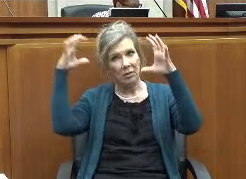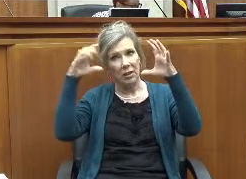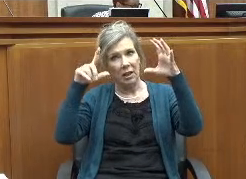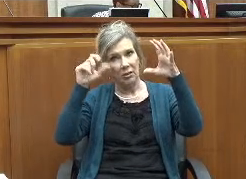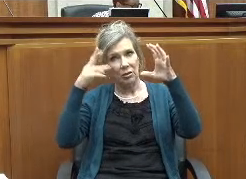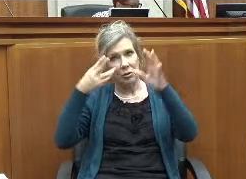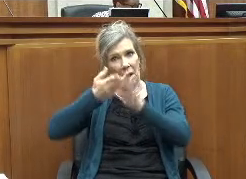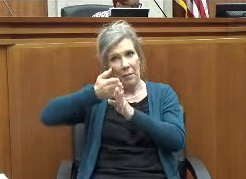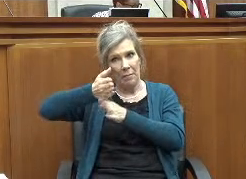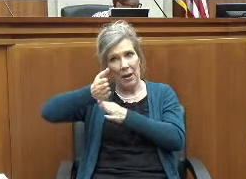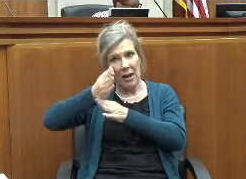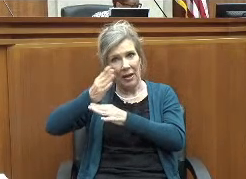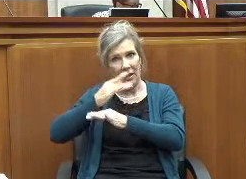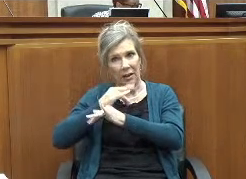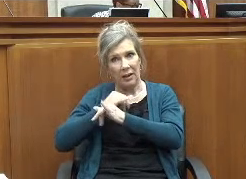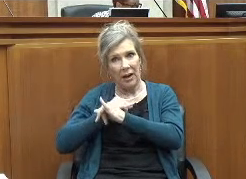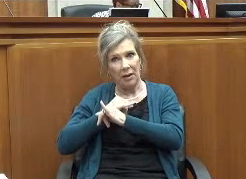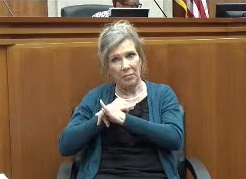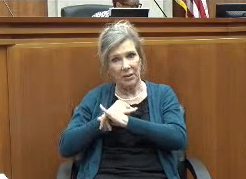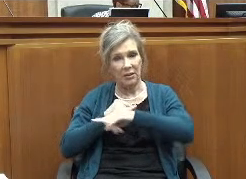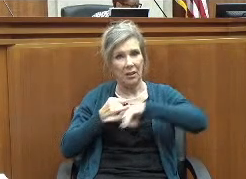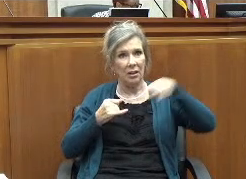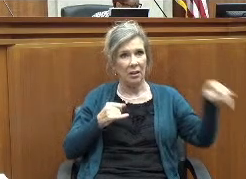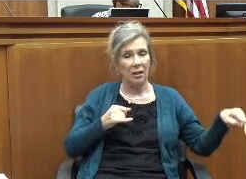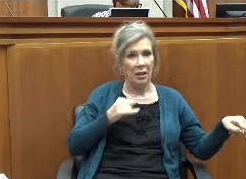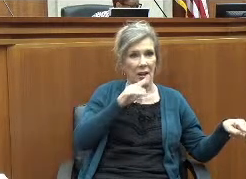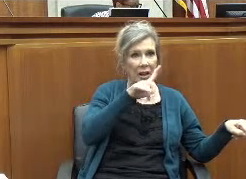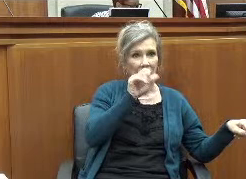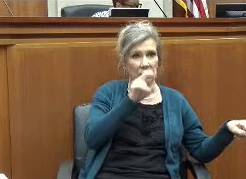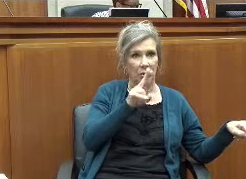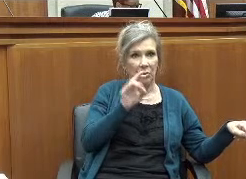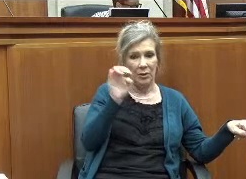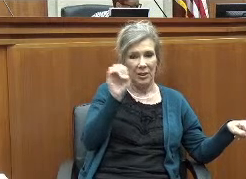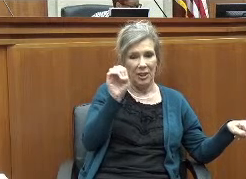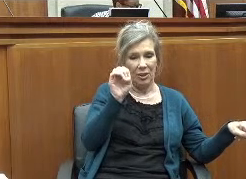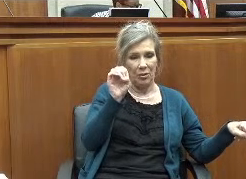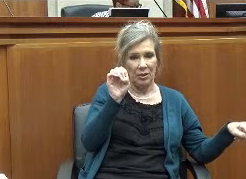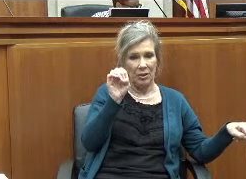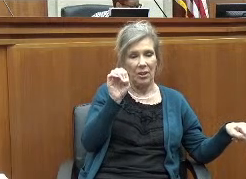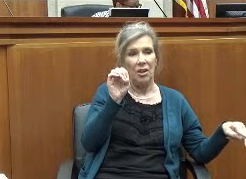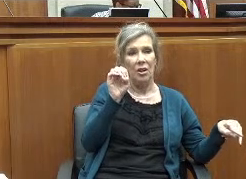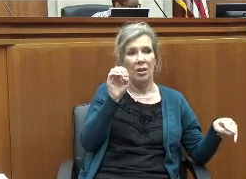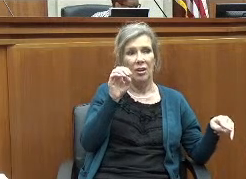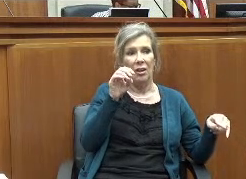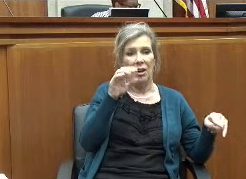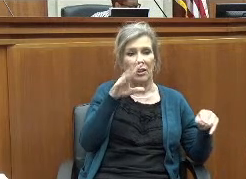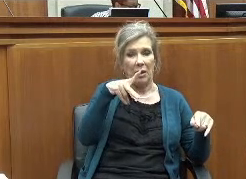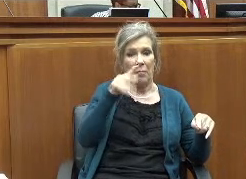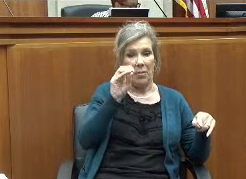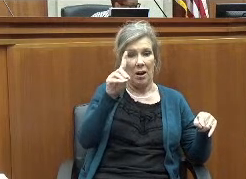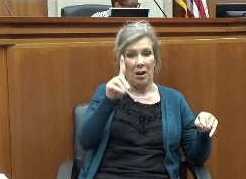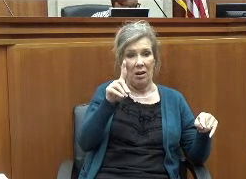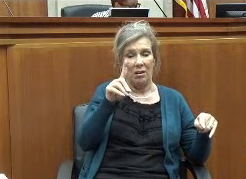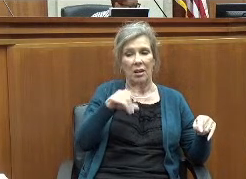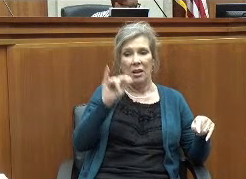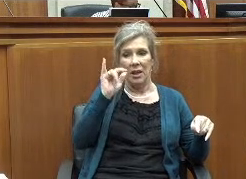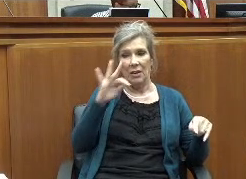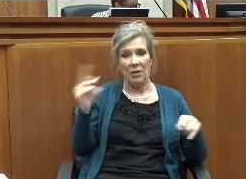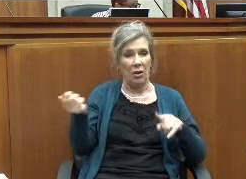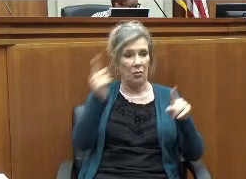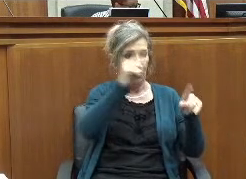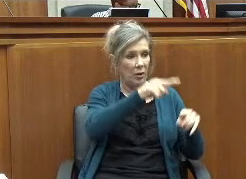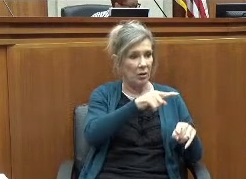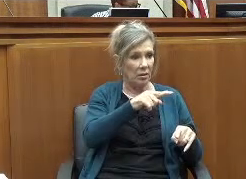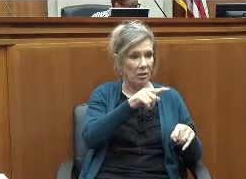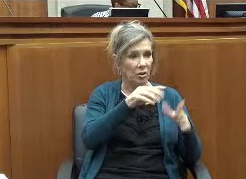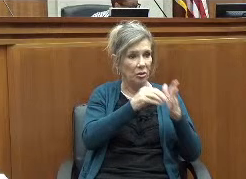and LSU Eunice as a learning pod, a student with a hearing disability, right, if they went to LSU Eunice and